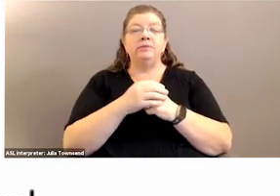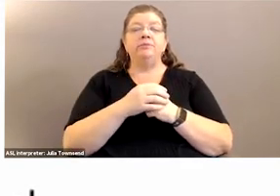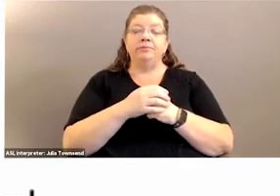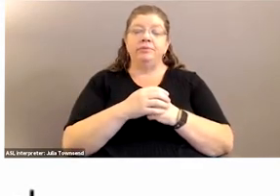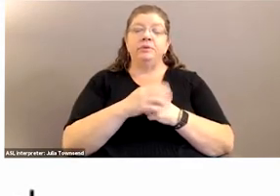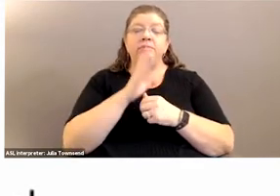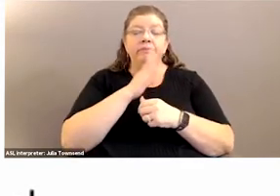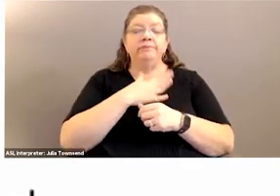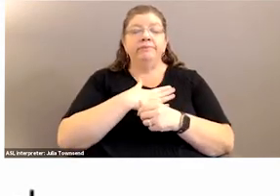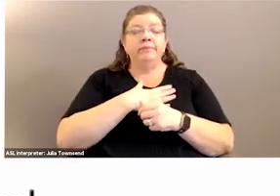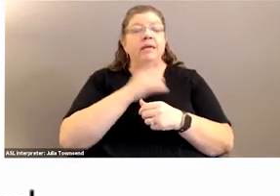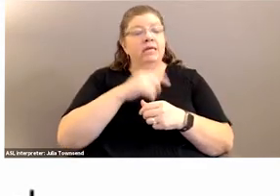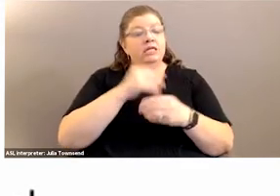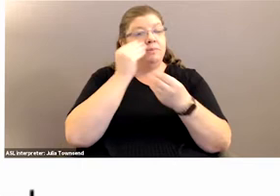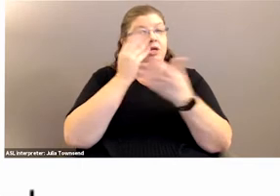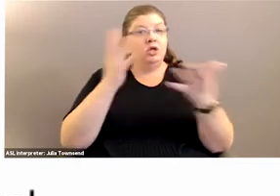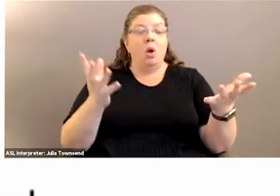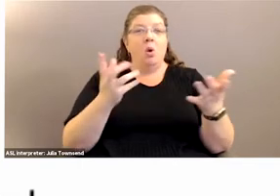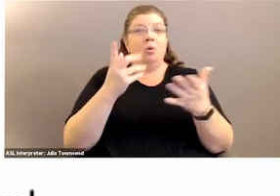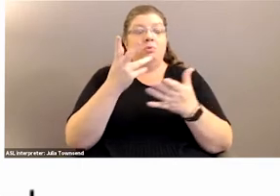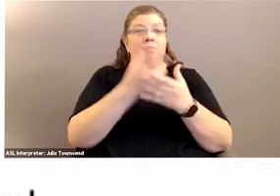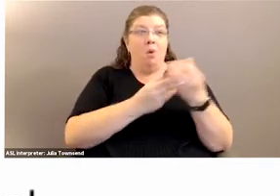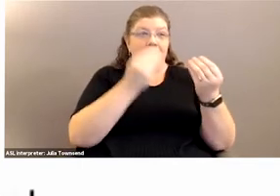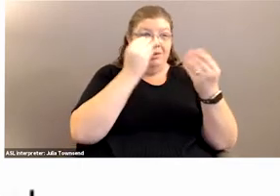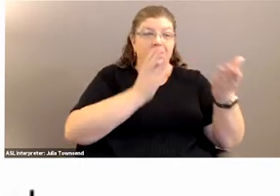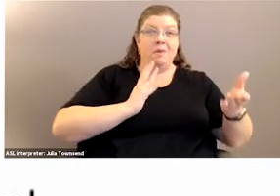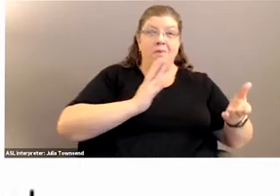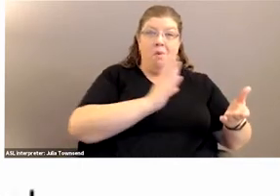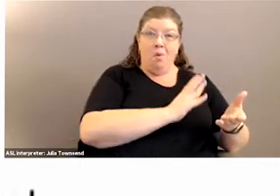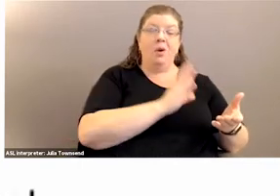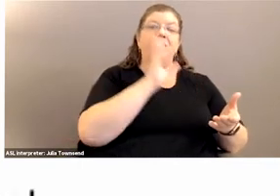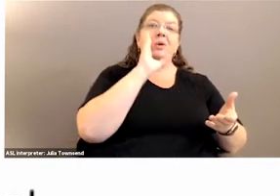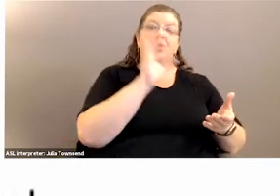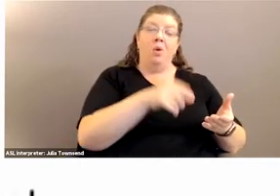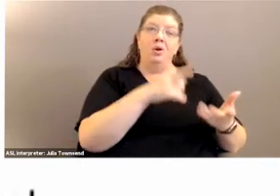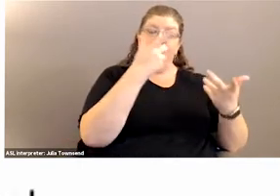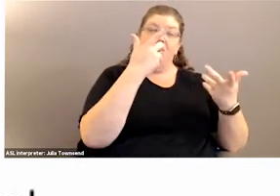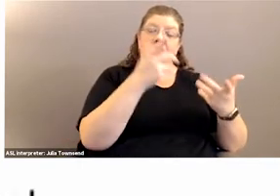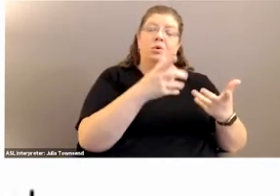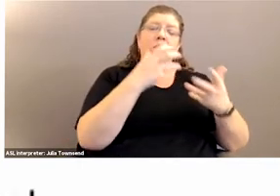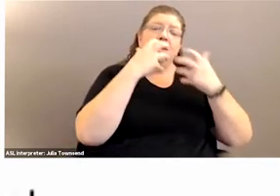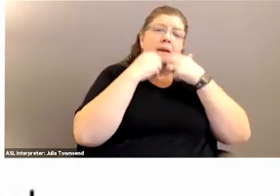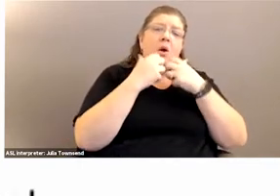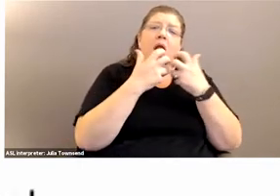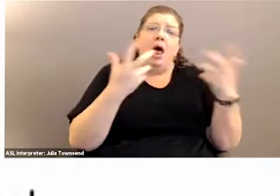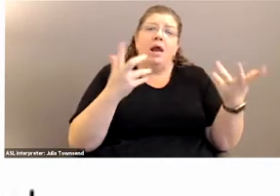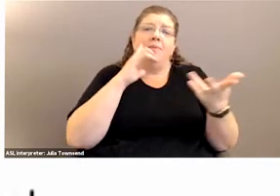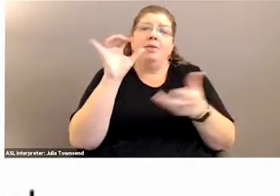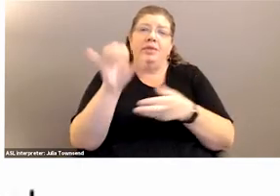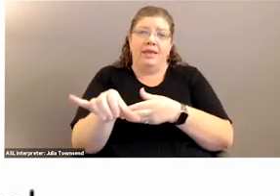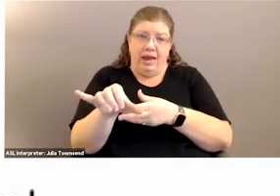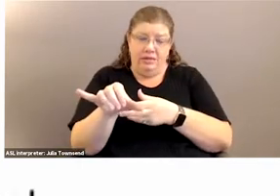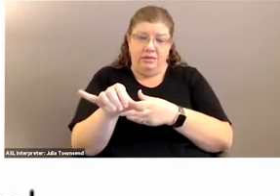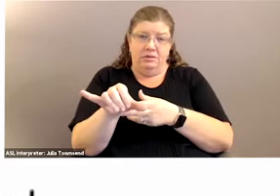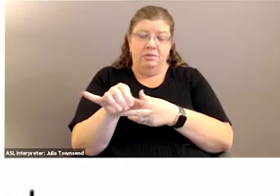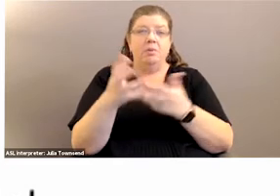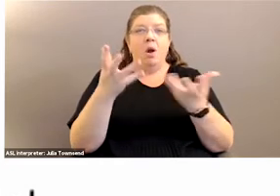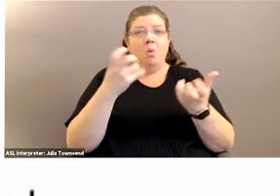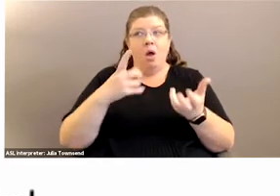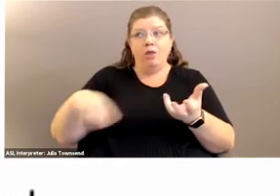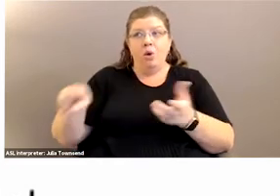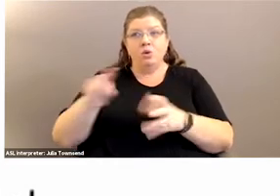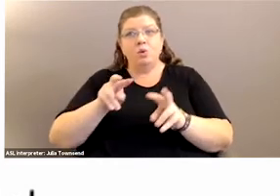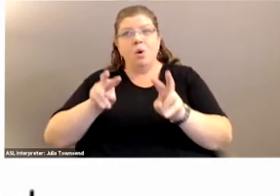that just needs to be known both by the board and i'm sure you i know you care a lot about that but i want those who are